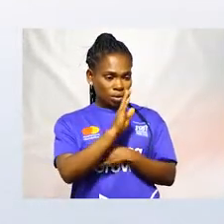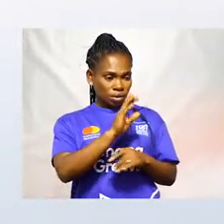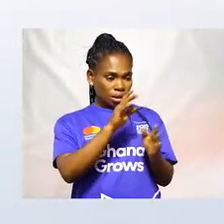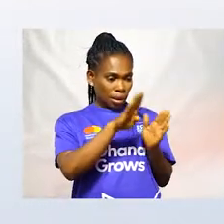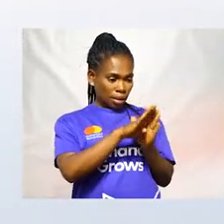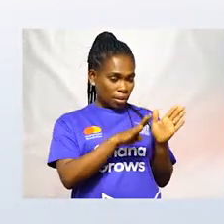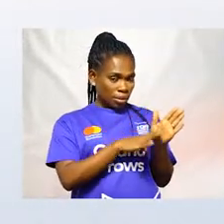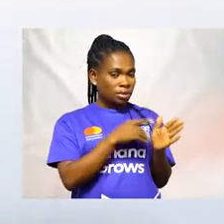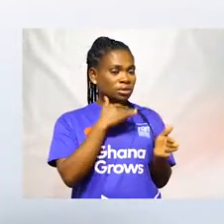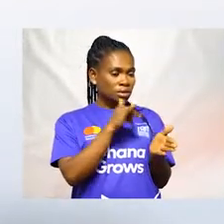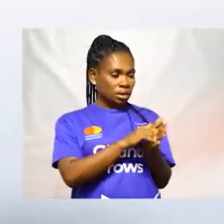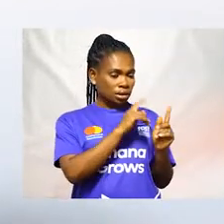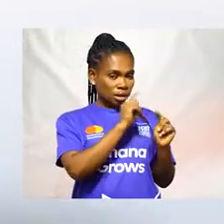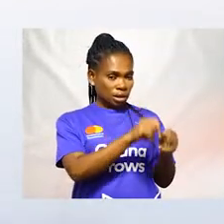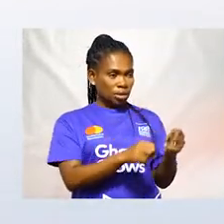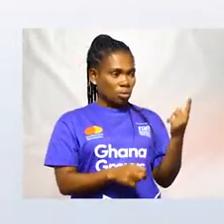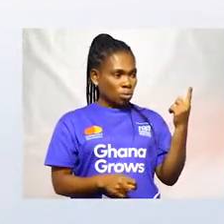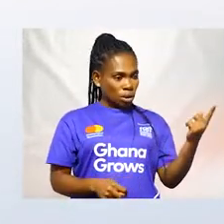gave one.